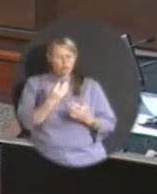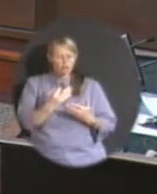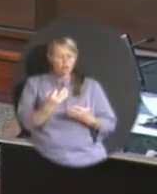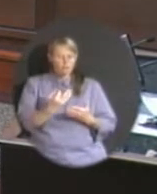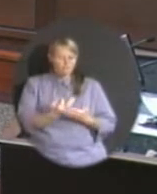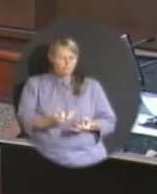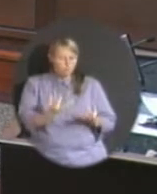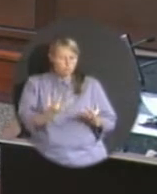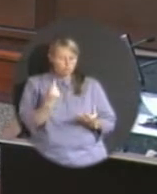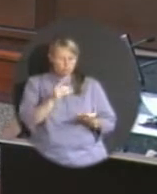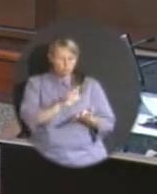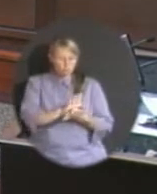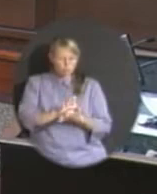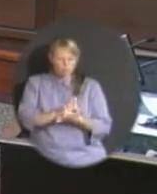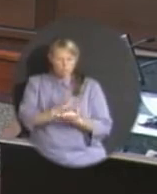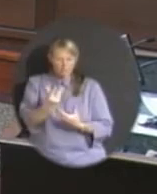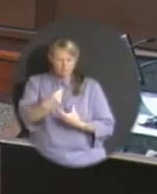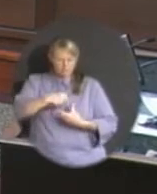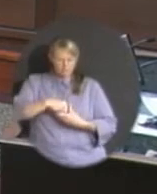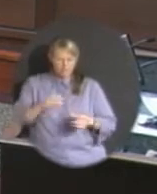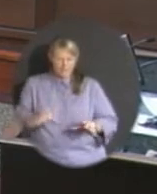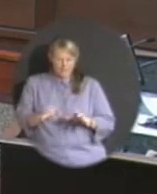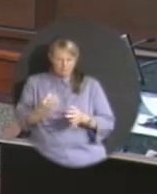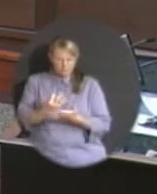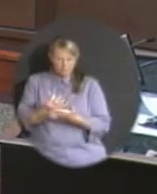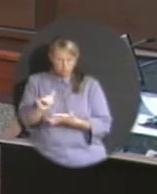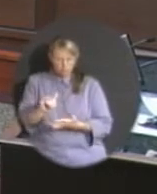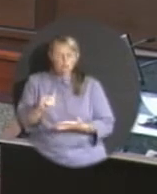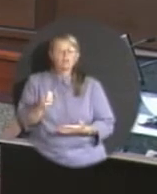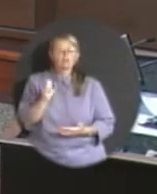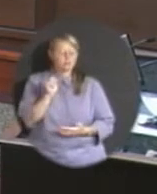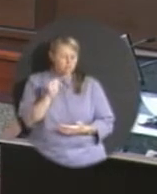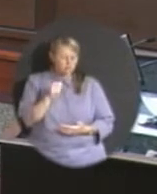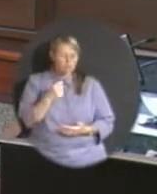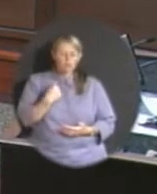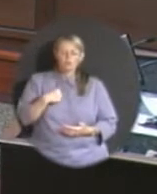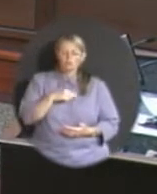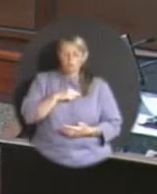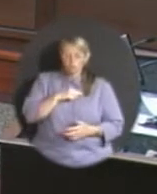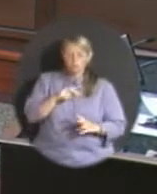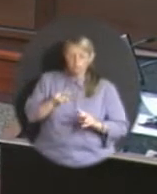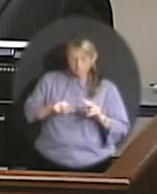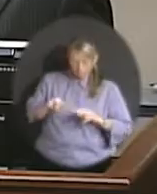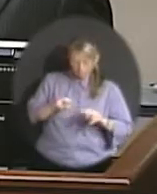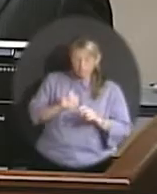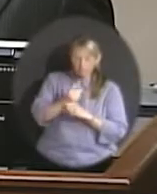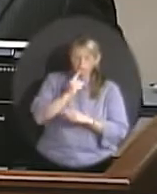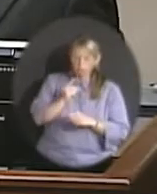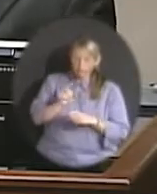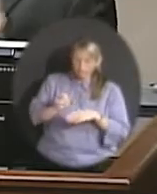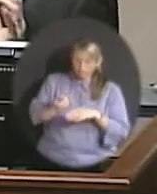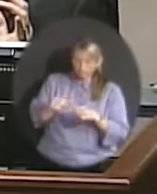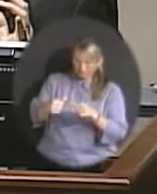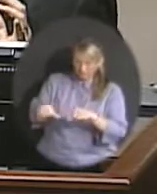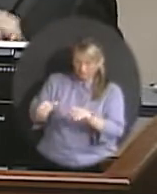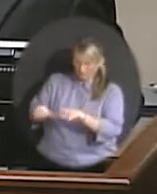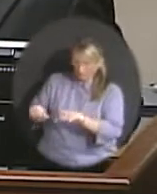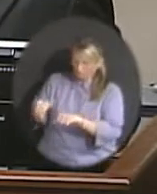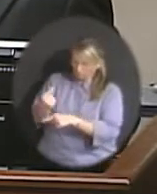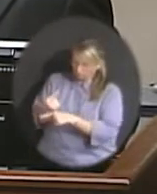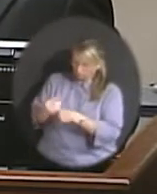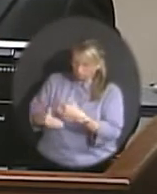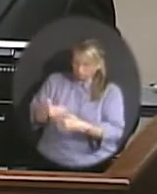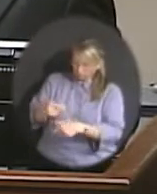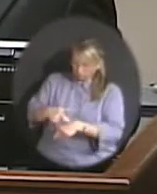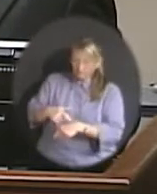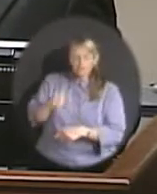those run through these activity Yes, funds? they do. And so we are monitoring those to make sure they're deposited in a timely manner? Yes, the only funds that don't, because we need an arm's length